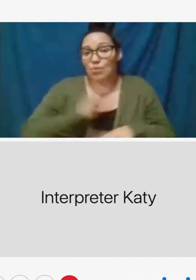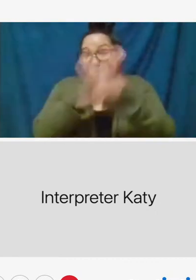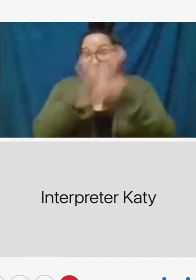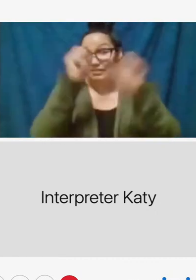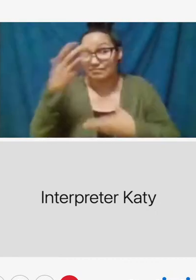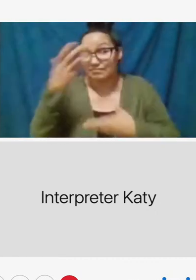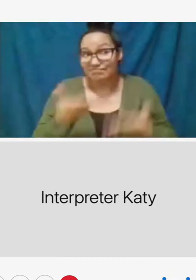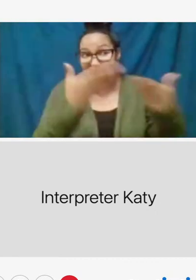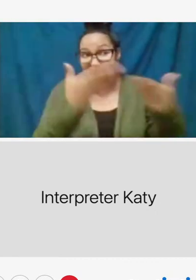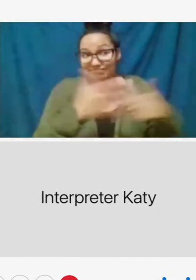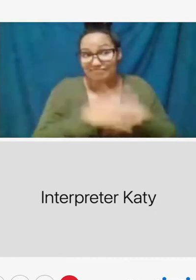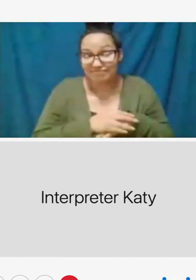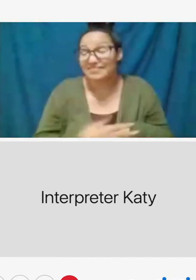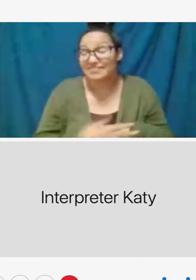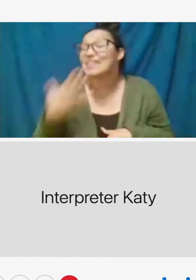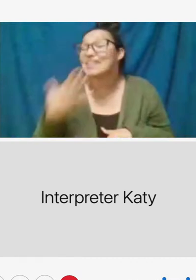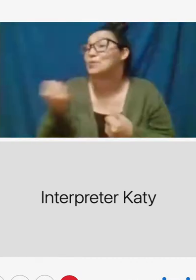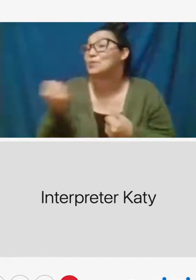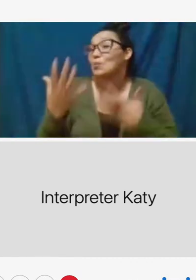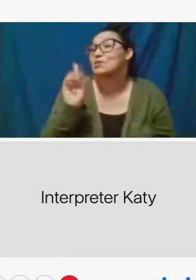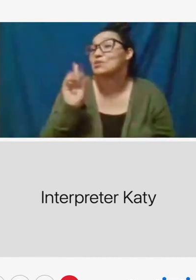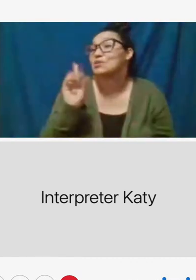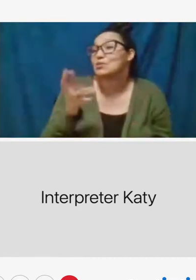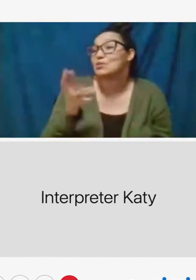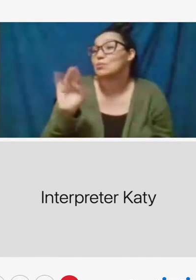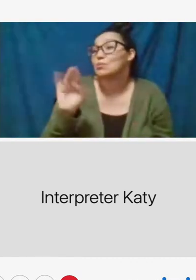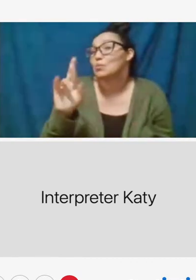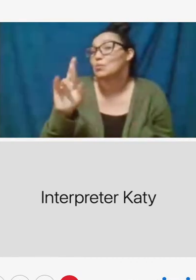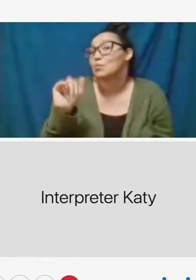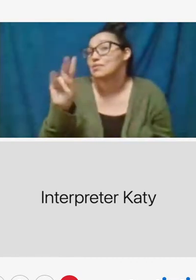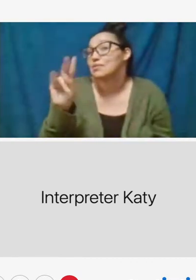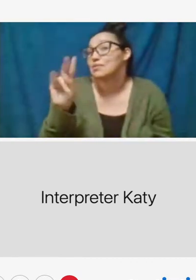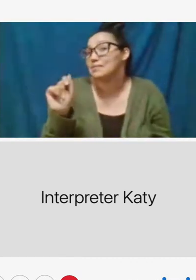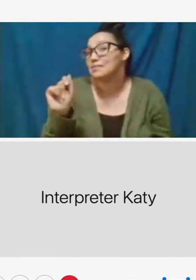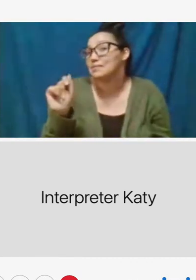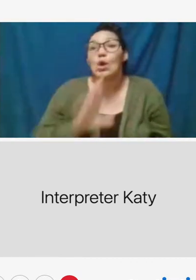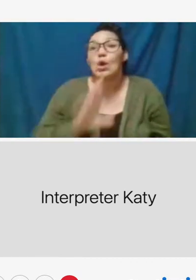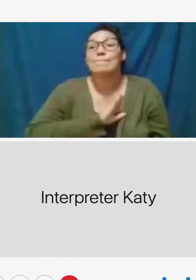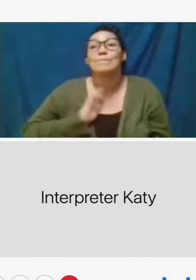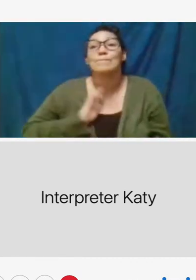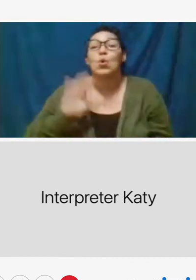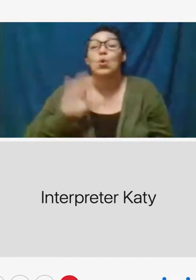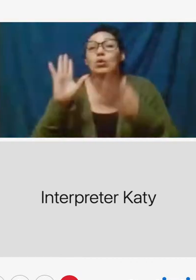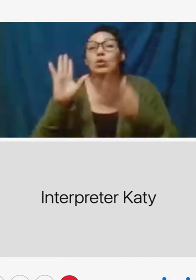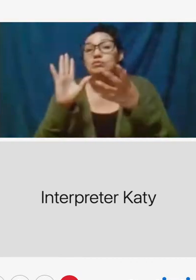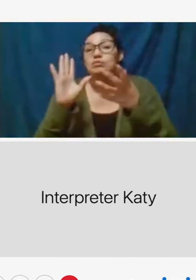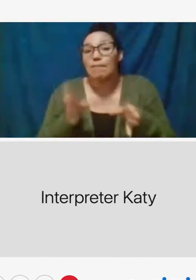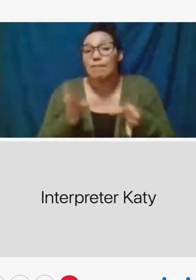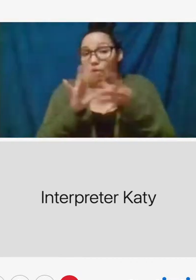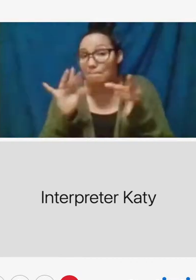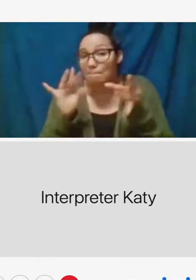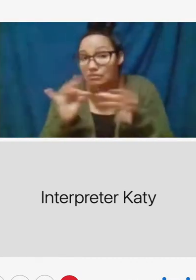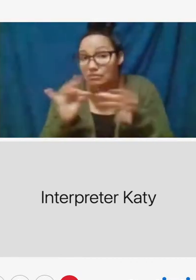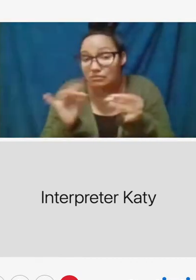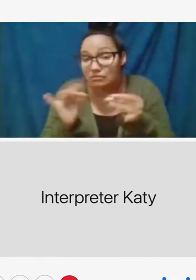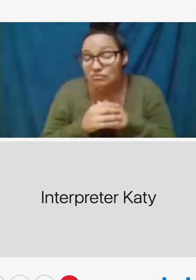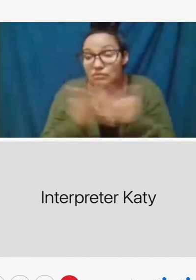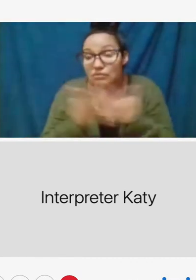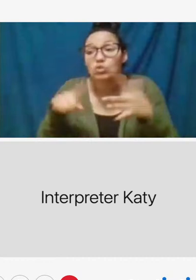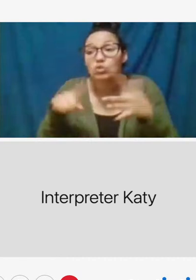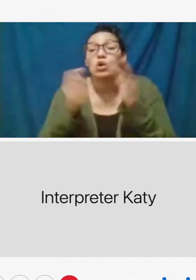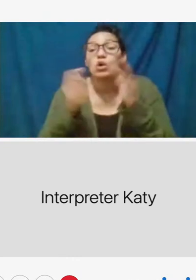Dr Miranda okay moving on to board member comments I would like to start with board member thoring